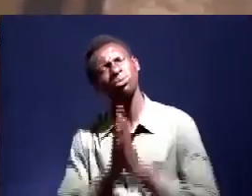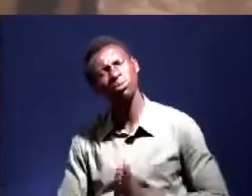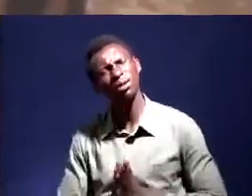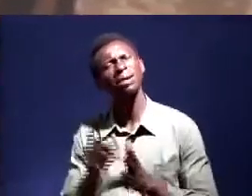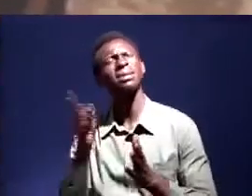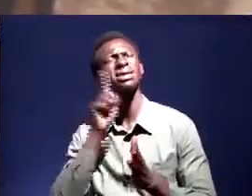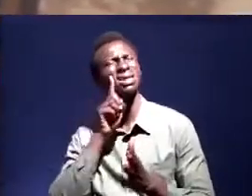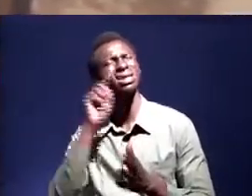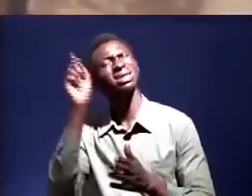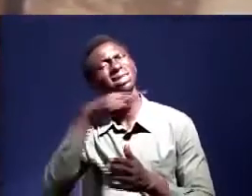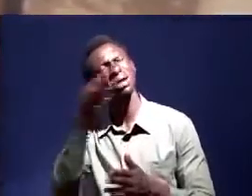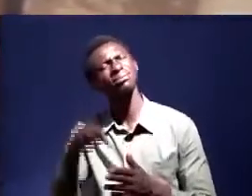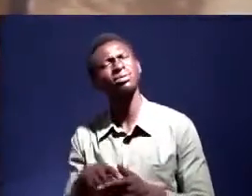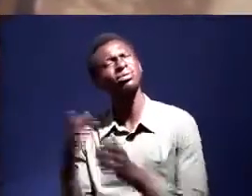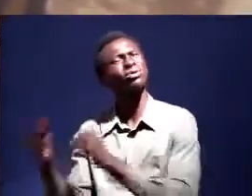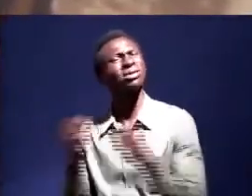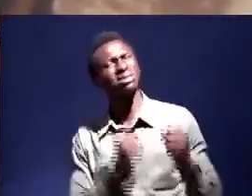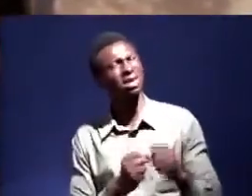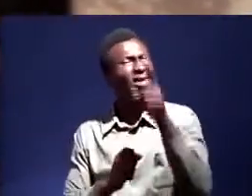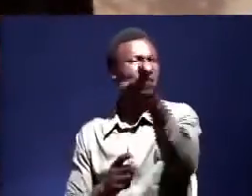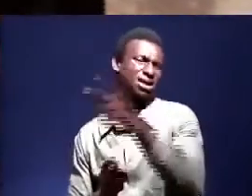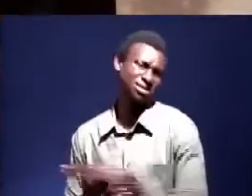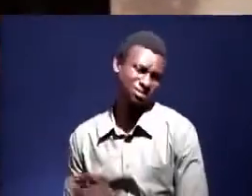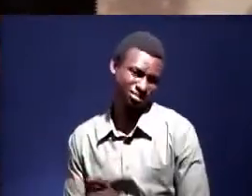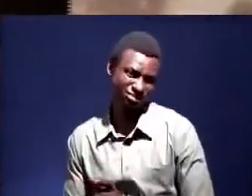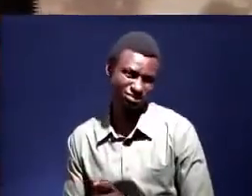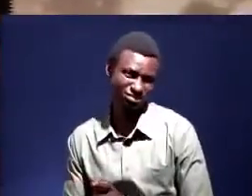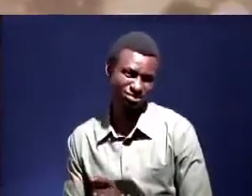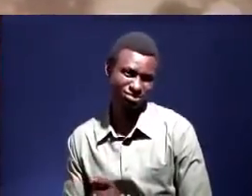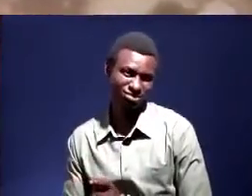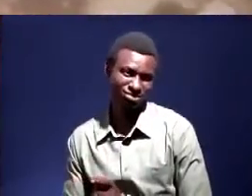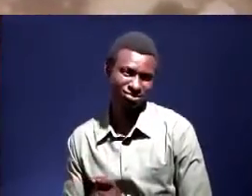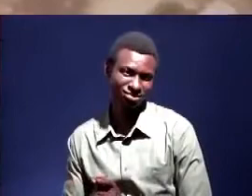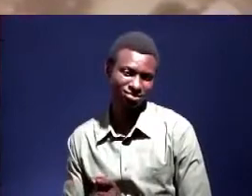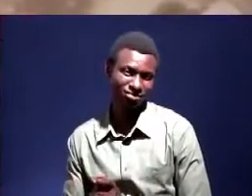Certainly not. So when we go into the baptismal pool,